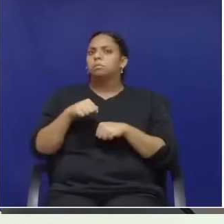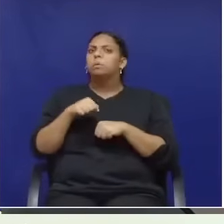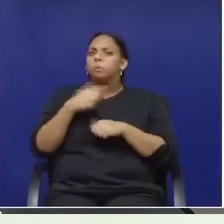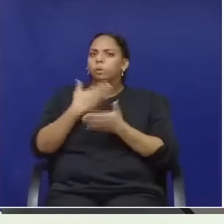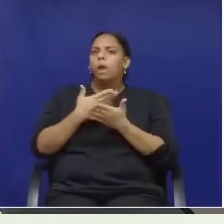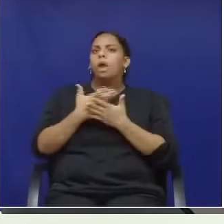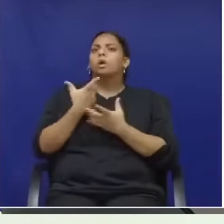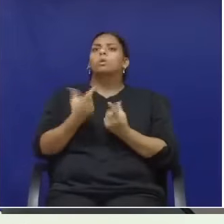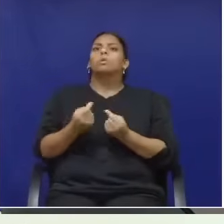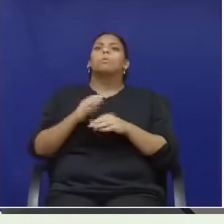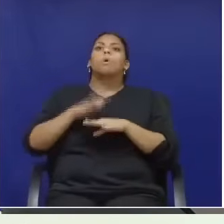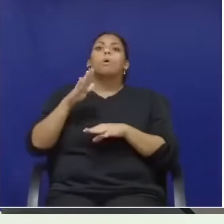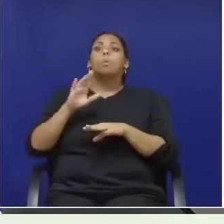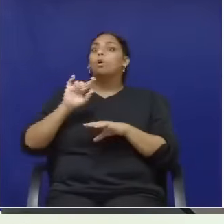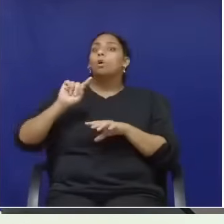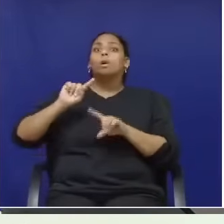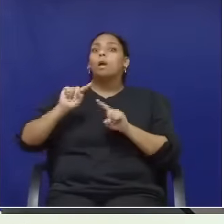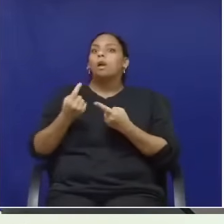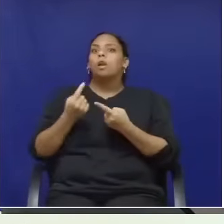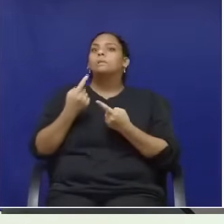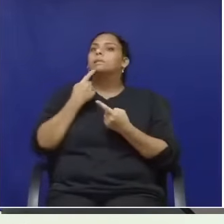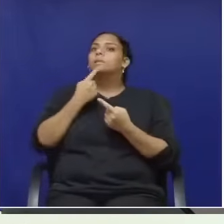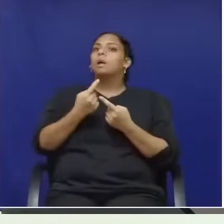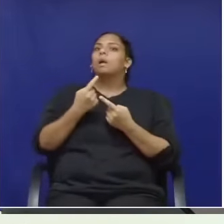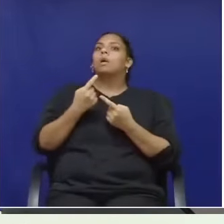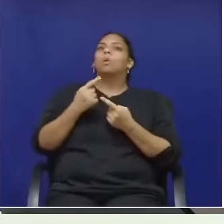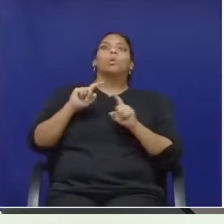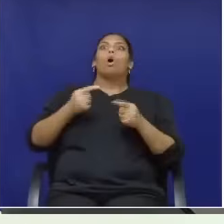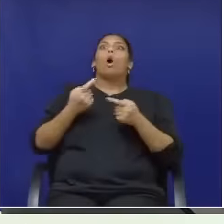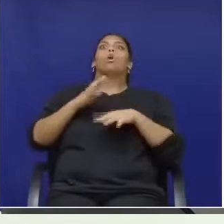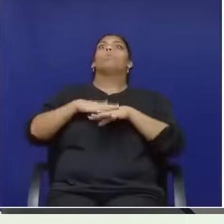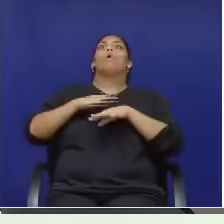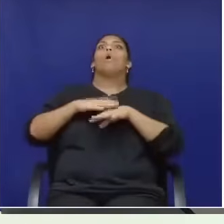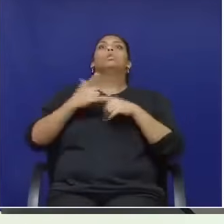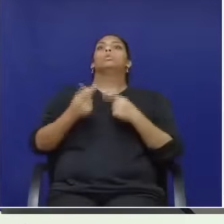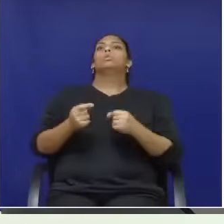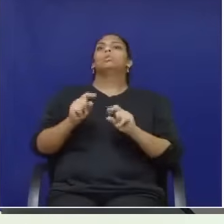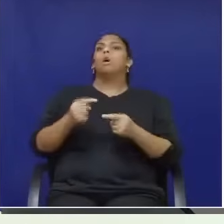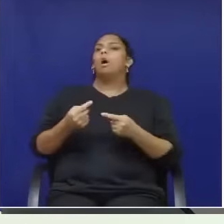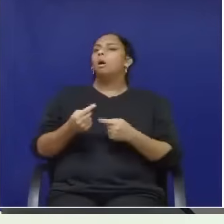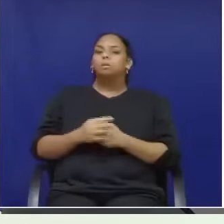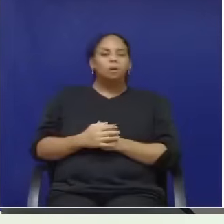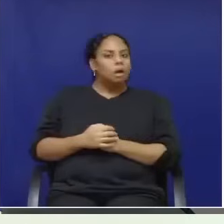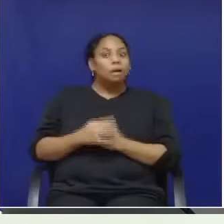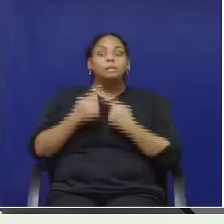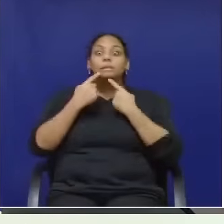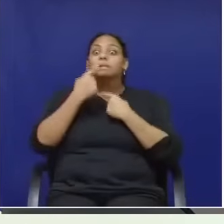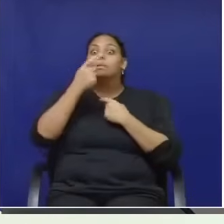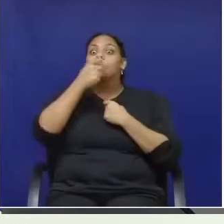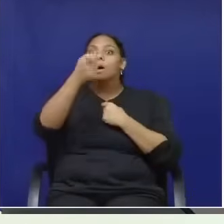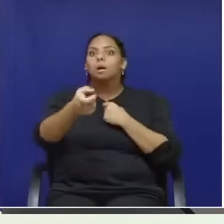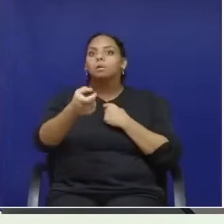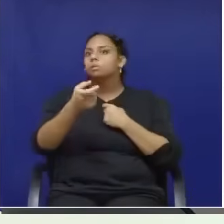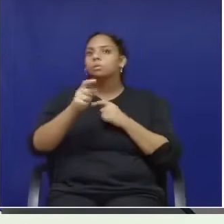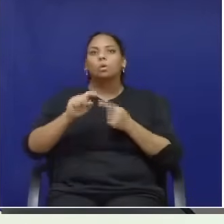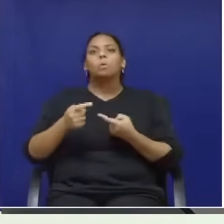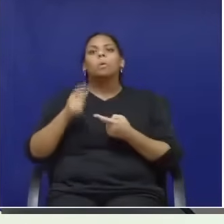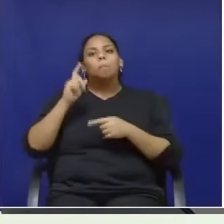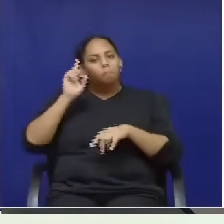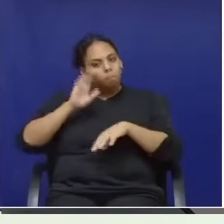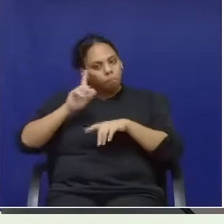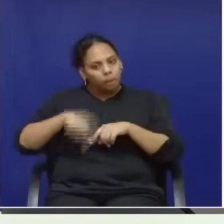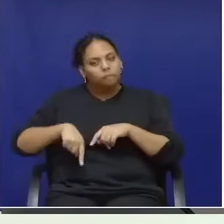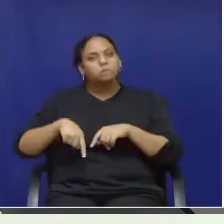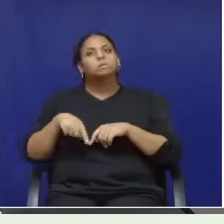where we say we can't do anything more. We must always try to enhance the situation where we can